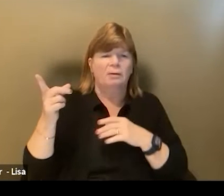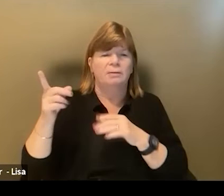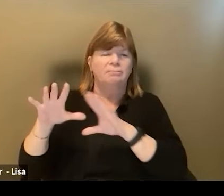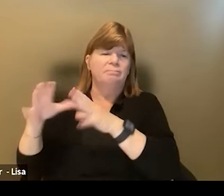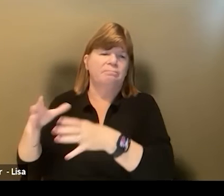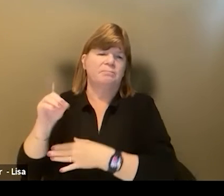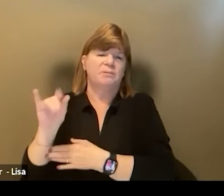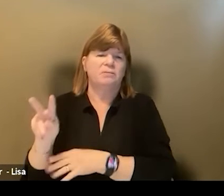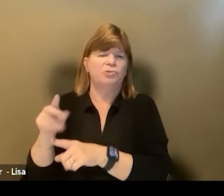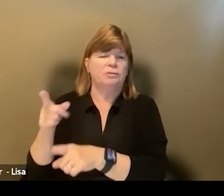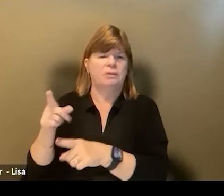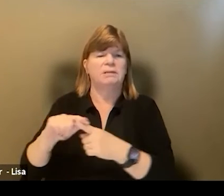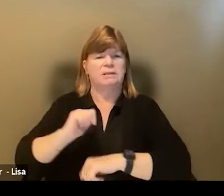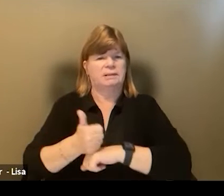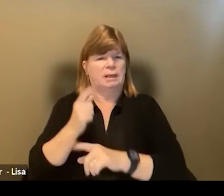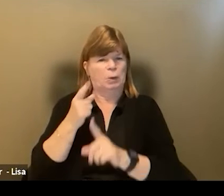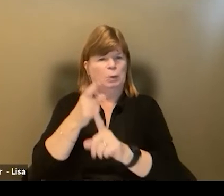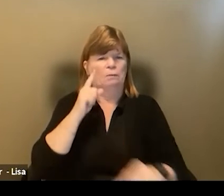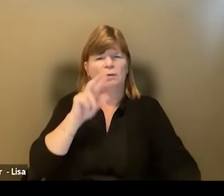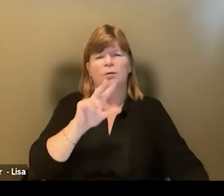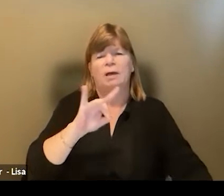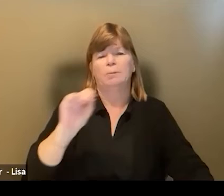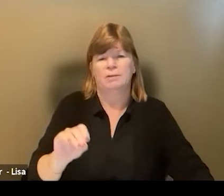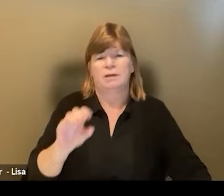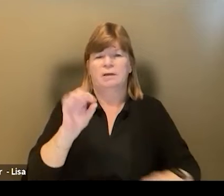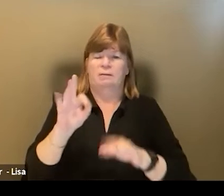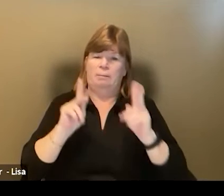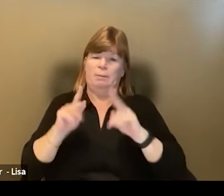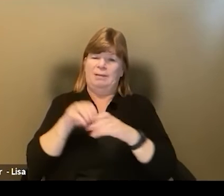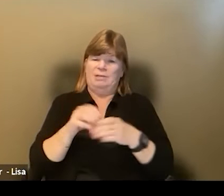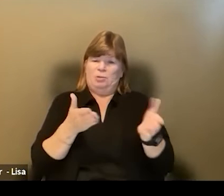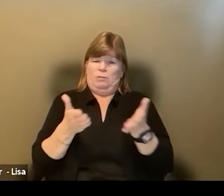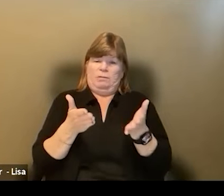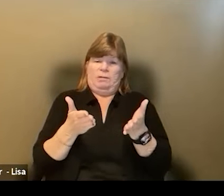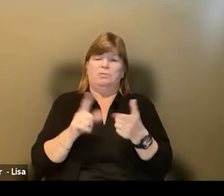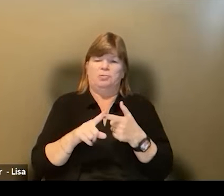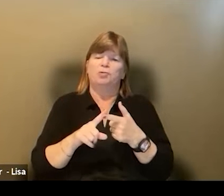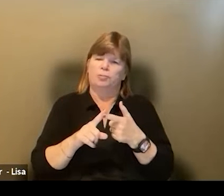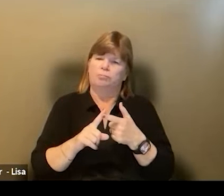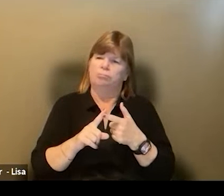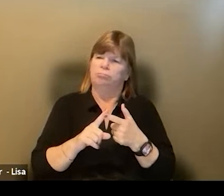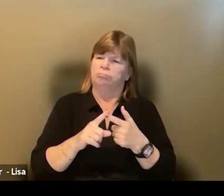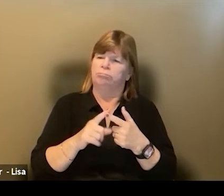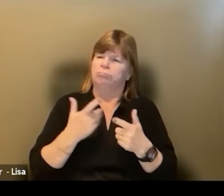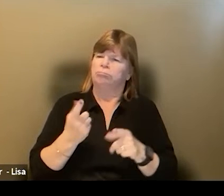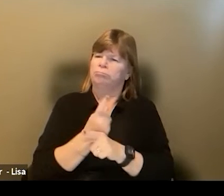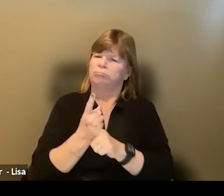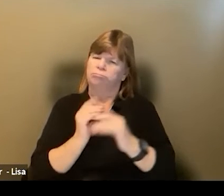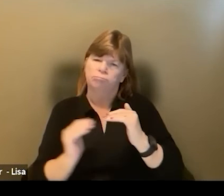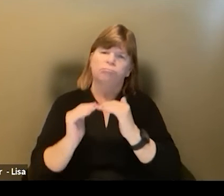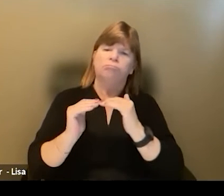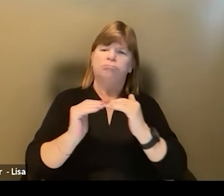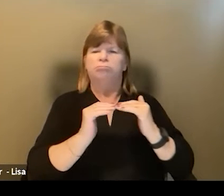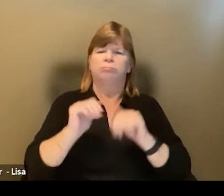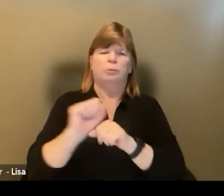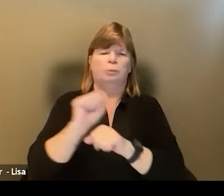Services has set a goal for 38% of individuals and services to be reporting competitive integrated employment